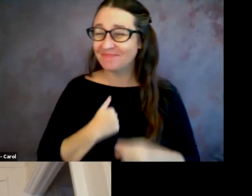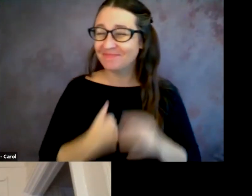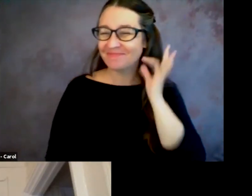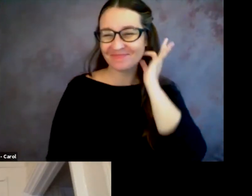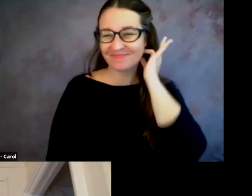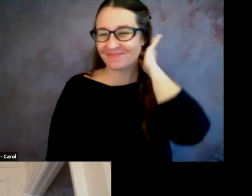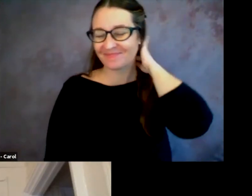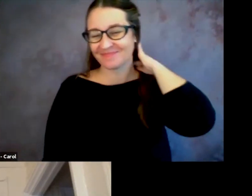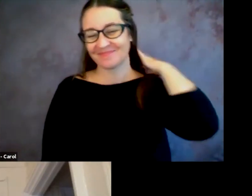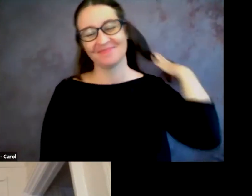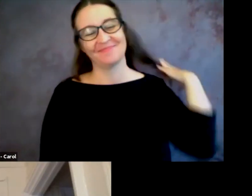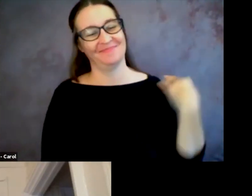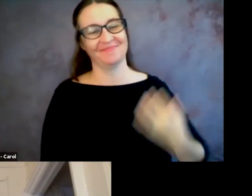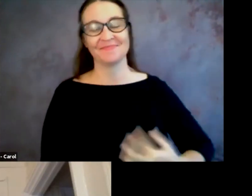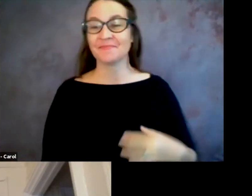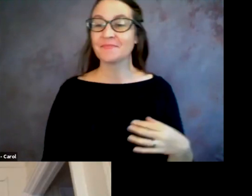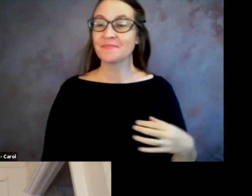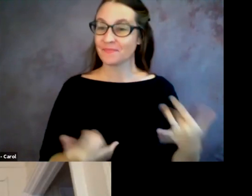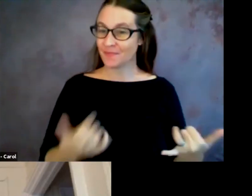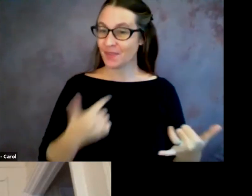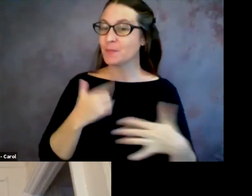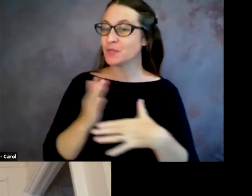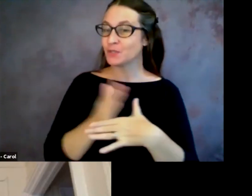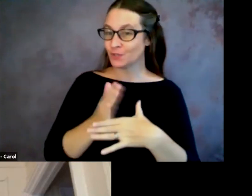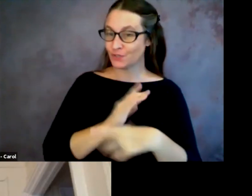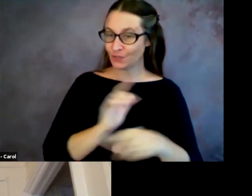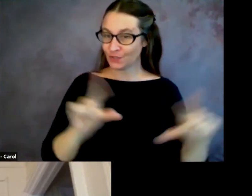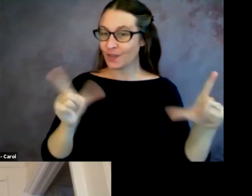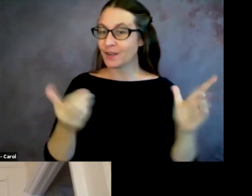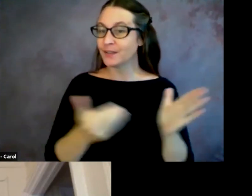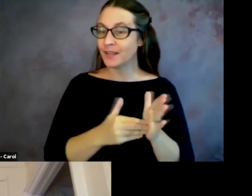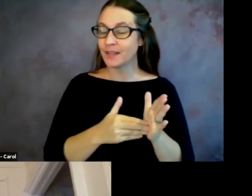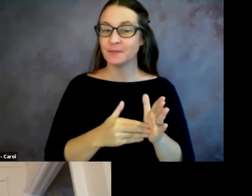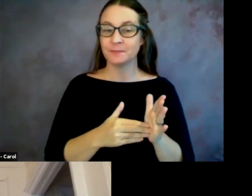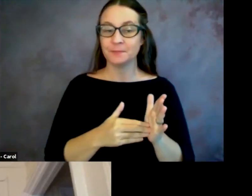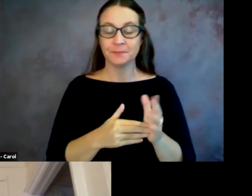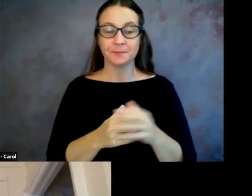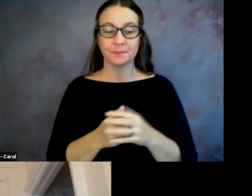Okay, I'm going to share my screen again so we can look at this.